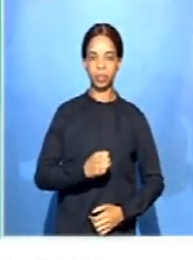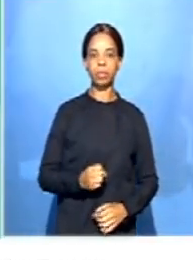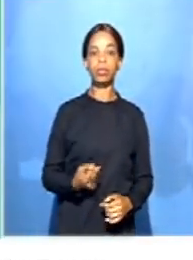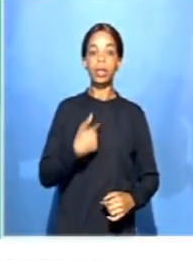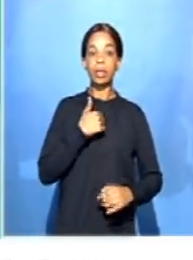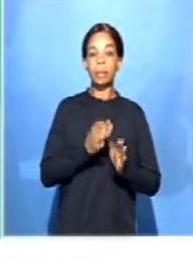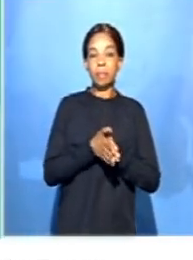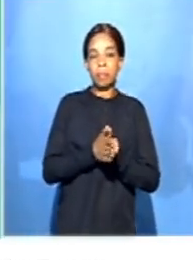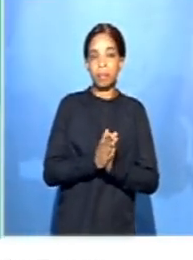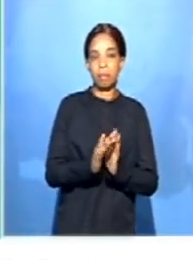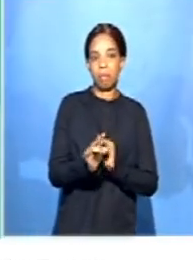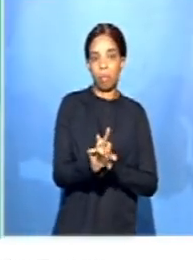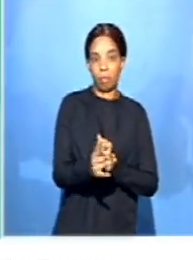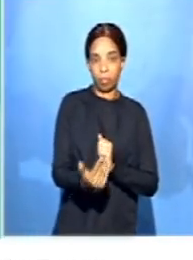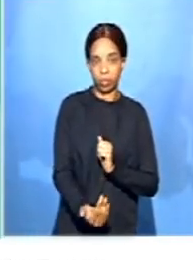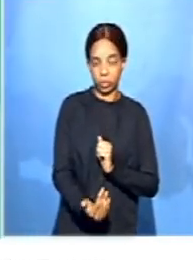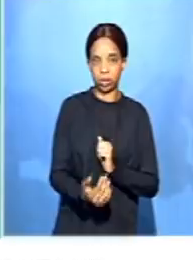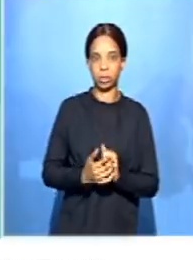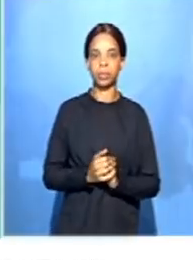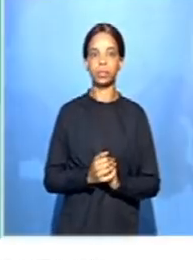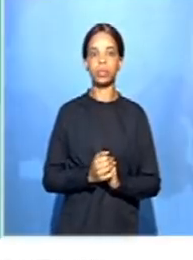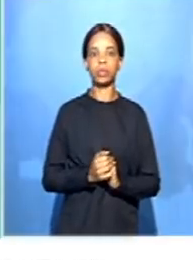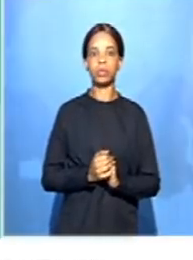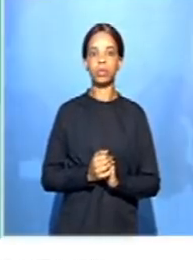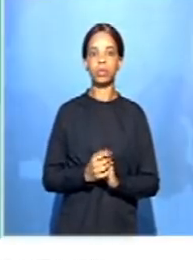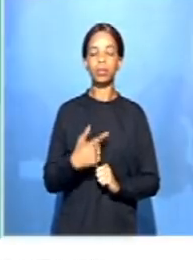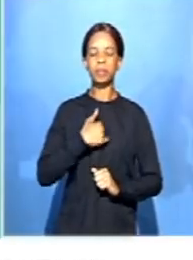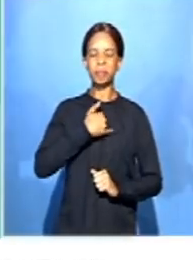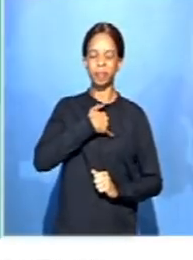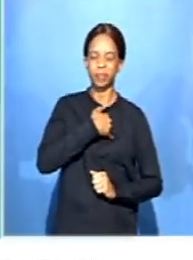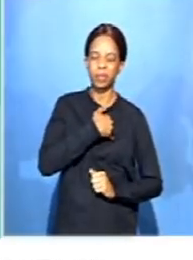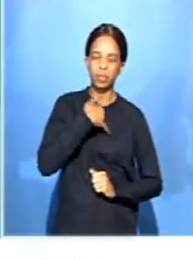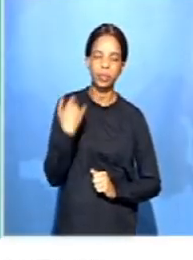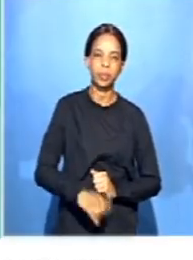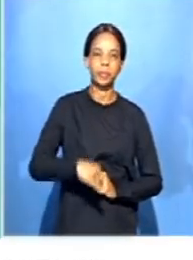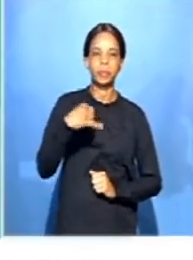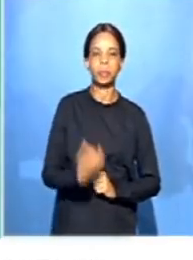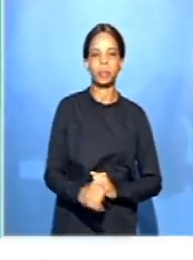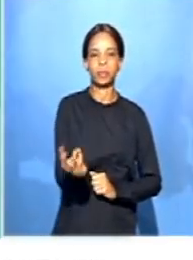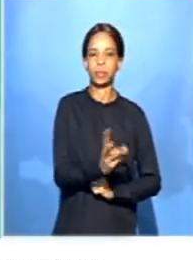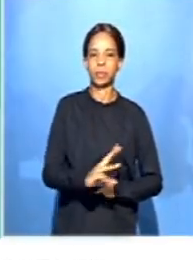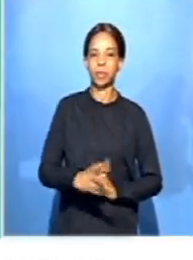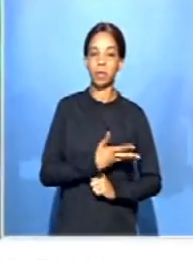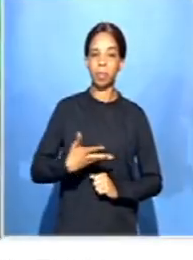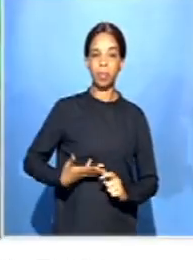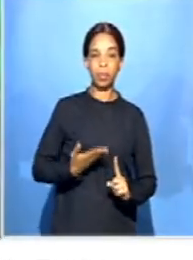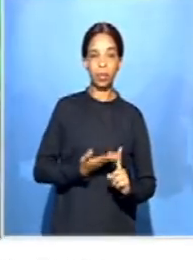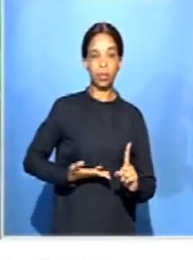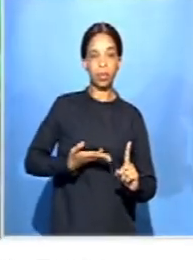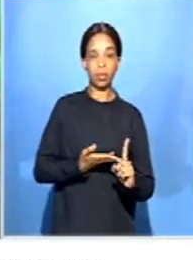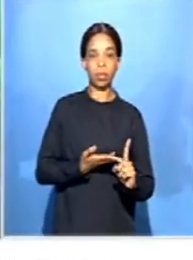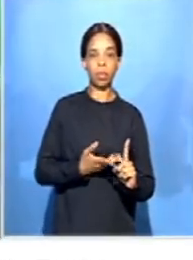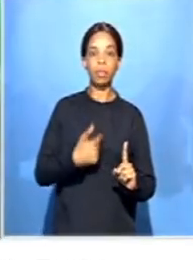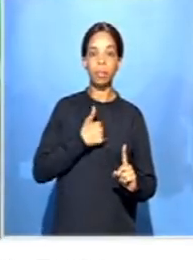ise kutlobotlhoko e tonna go wena mme nnana mme nnana ke re matshediso go wena